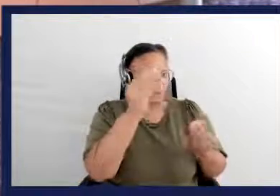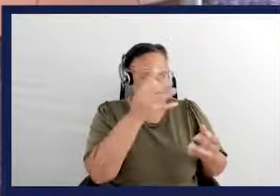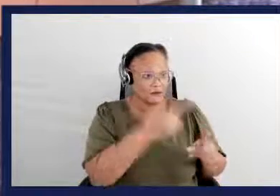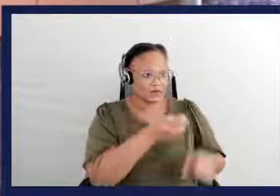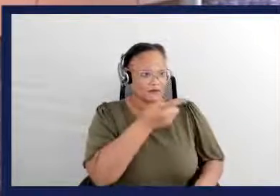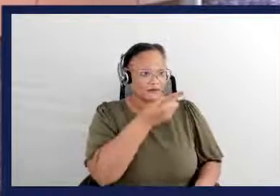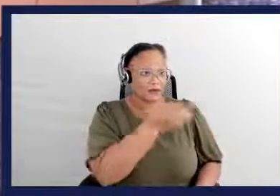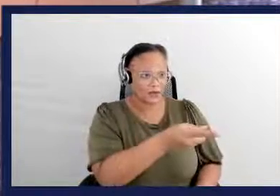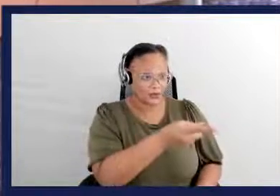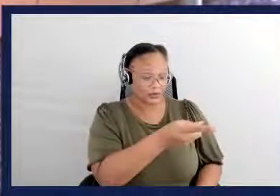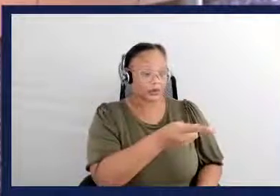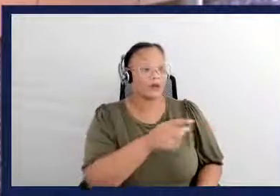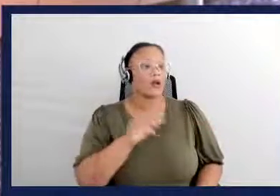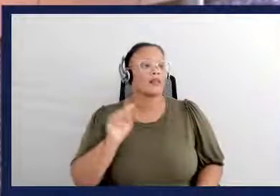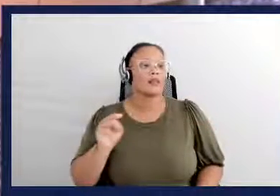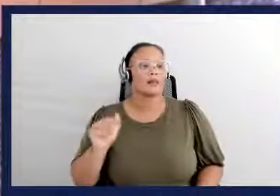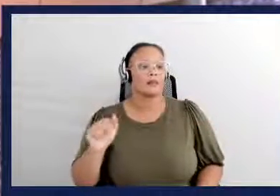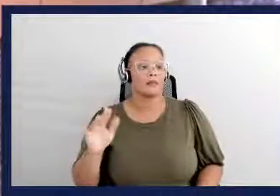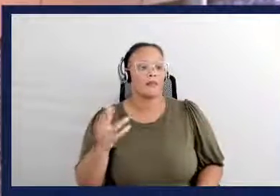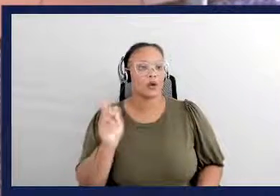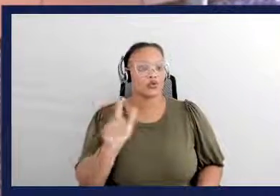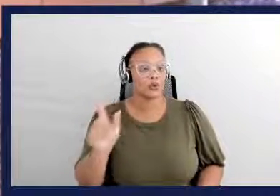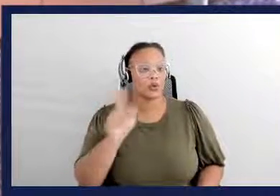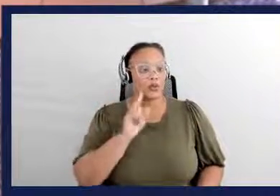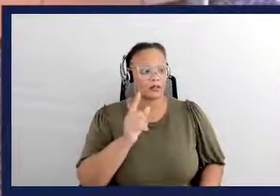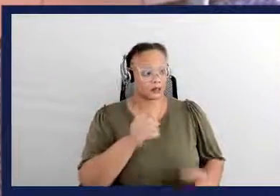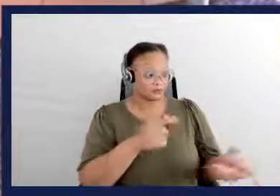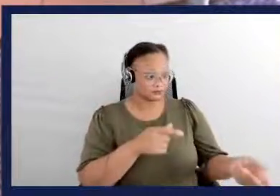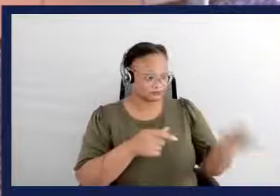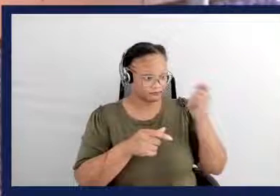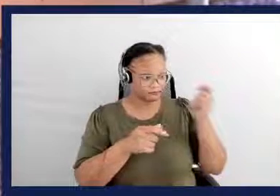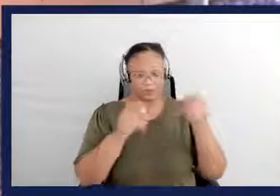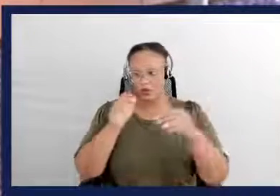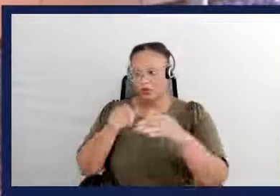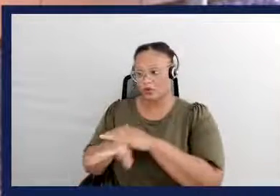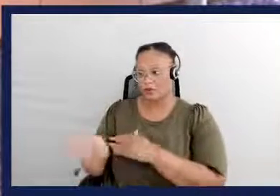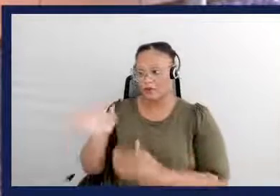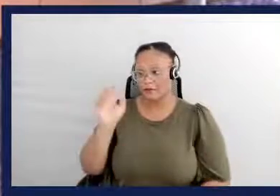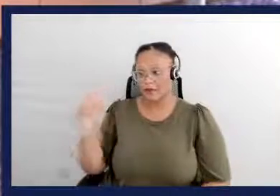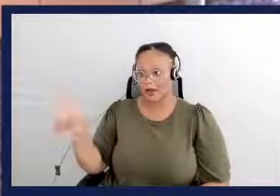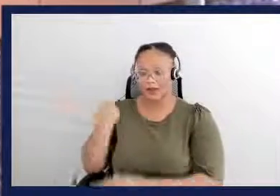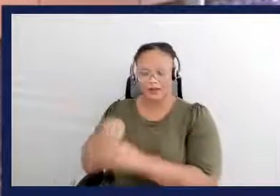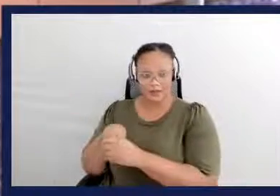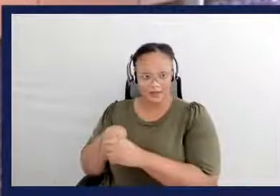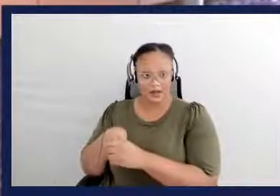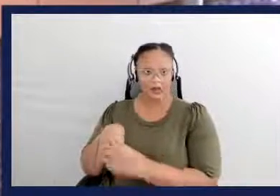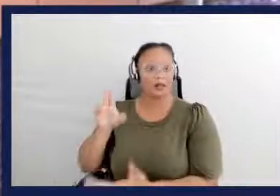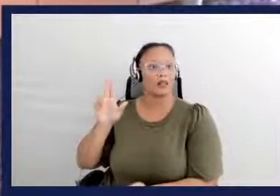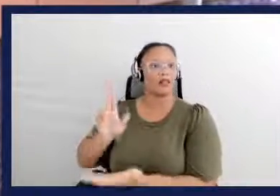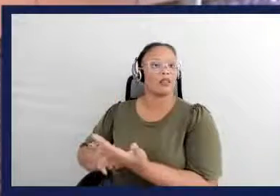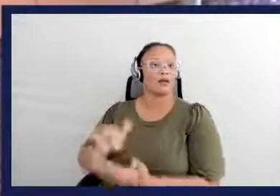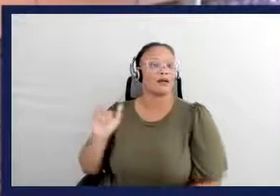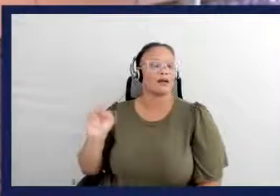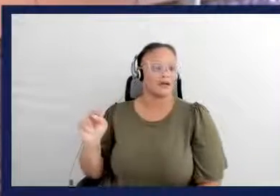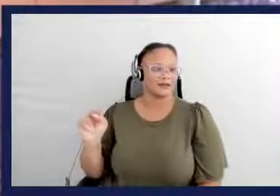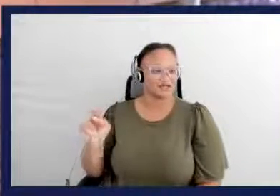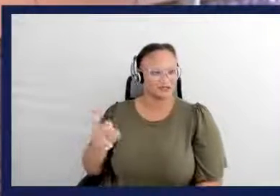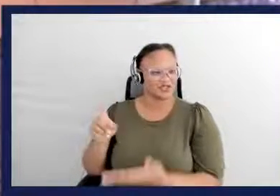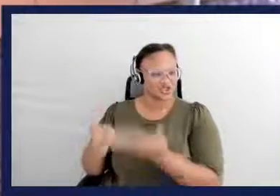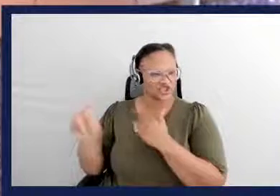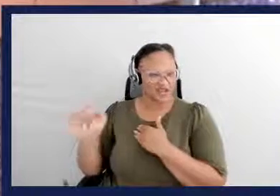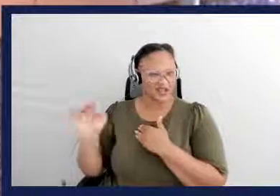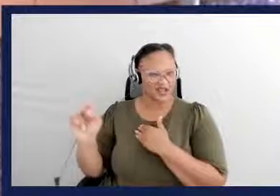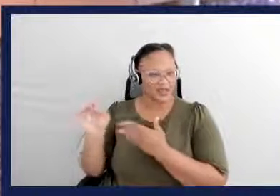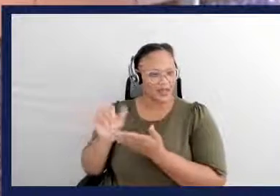with another poll worker of a different party. They'll log in and check that voter in to our Sitebook check-in station, and then they will be